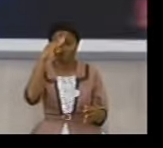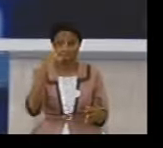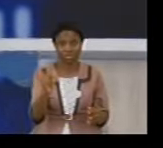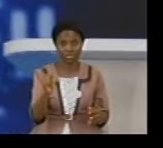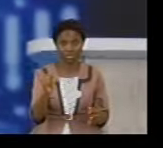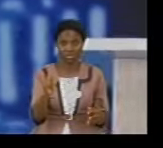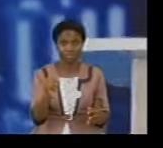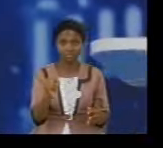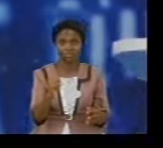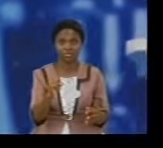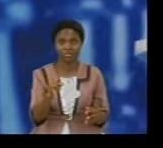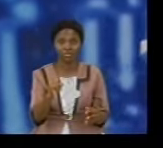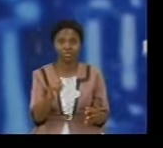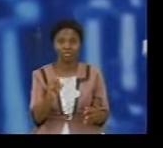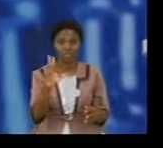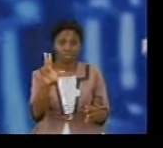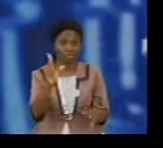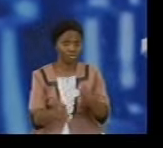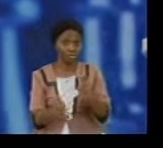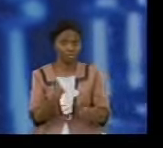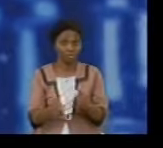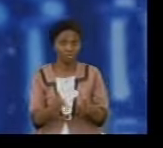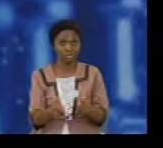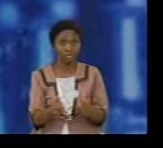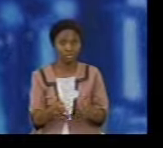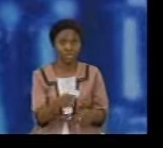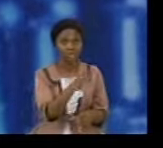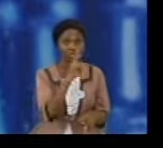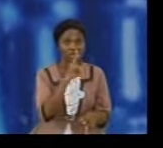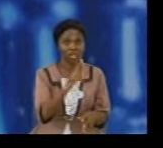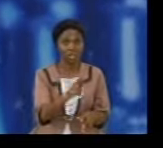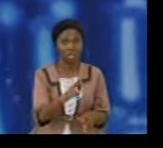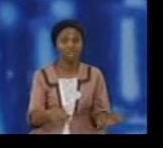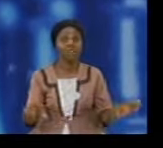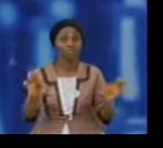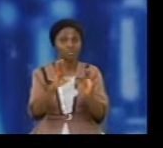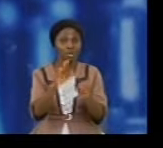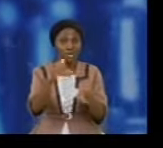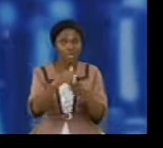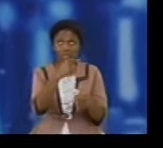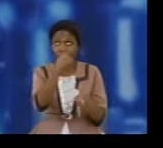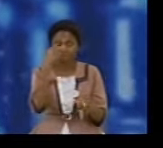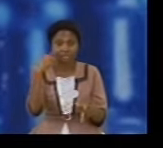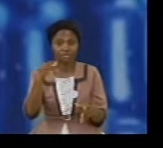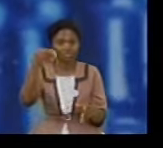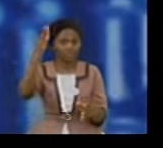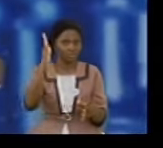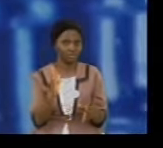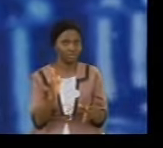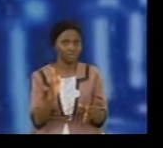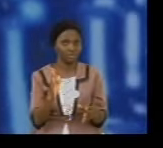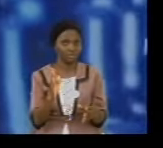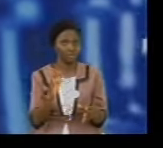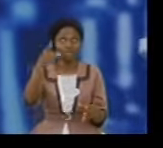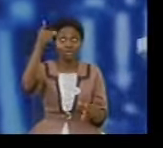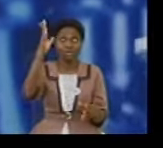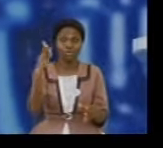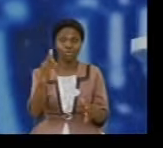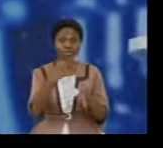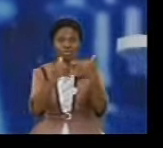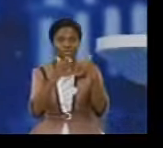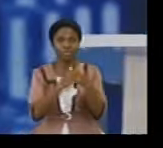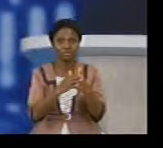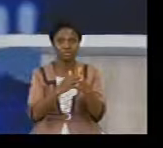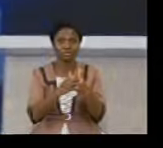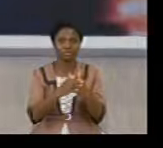All those three people, they were so important in sight of the Lord. The Lord God of heaven sent Christ